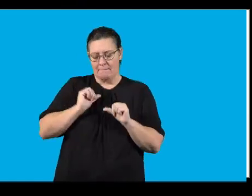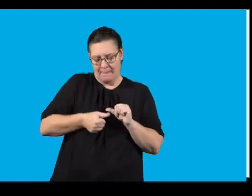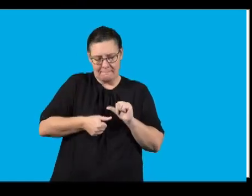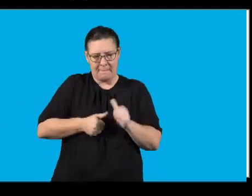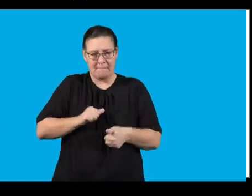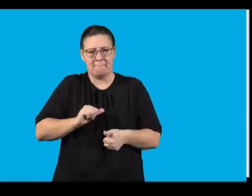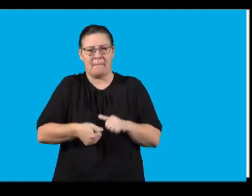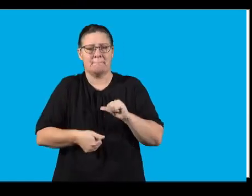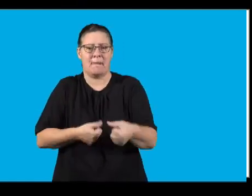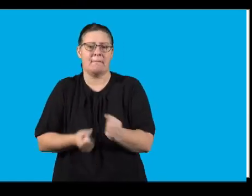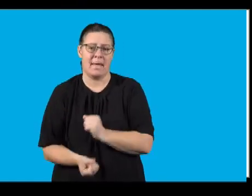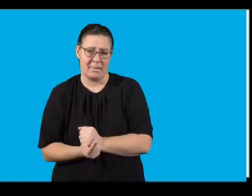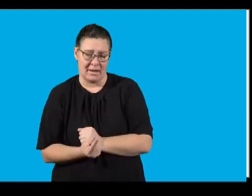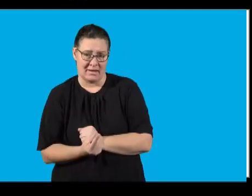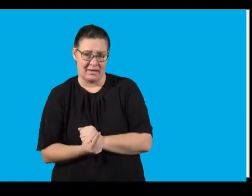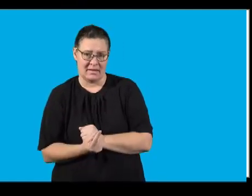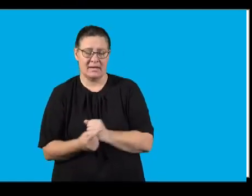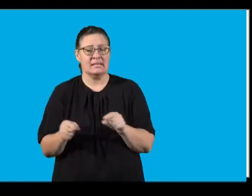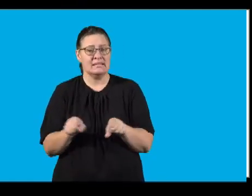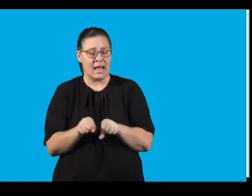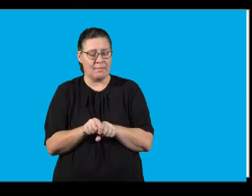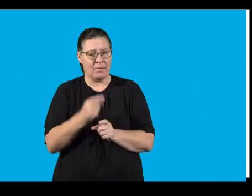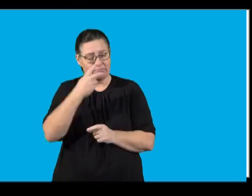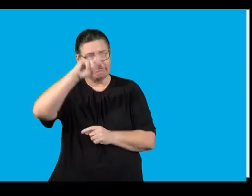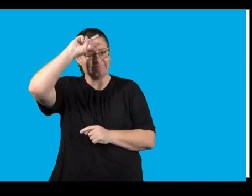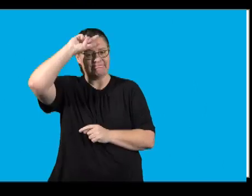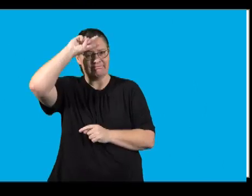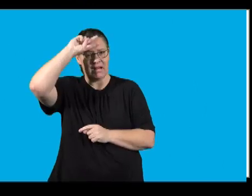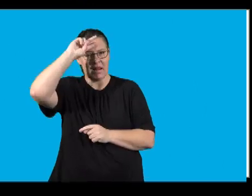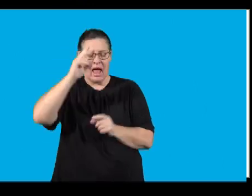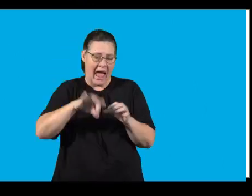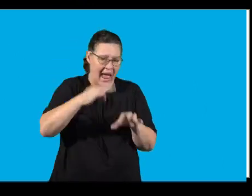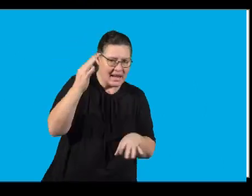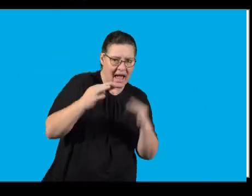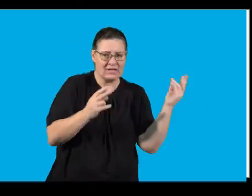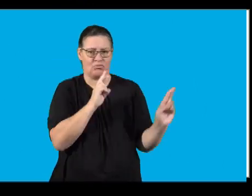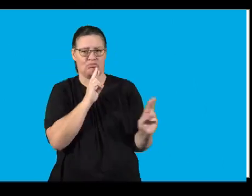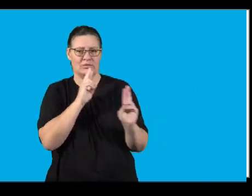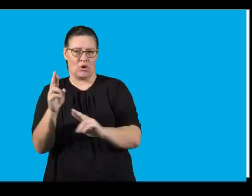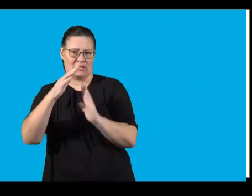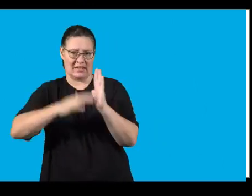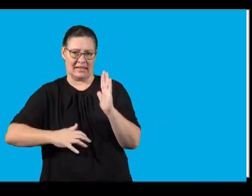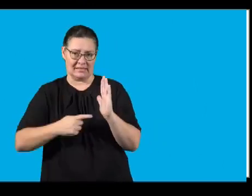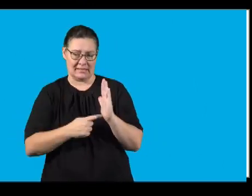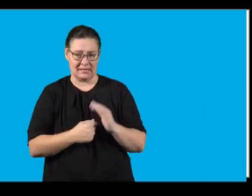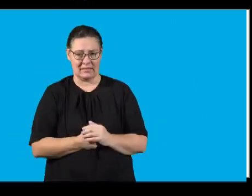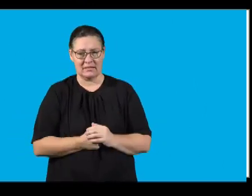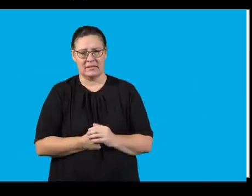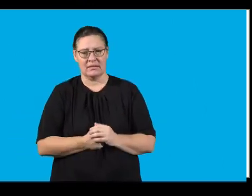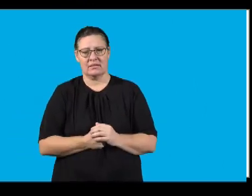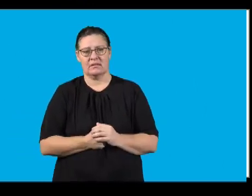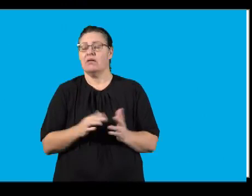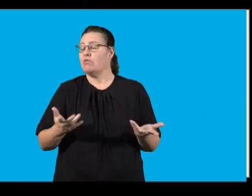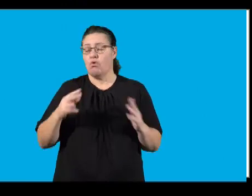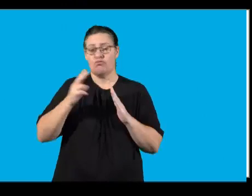the unfolding events, as well as interpreting, analyzing, and responding to text, all right? And when you